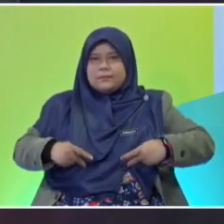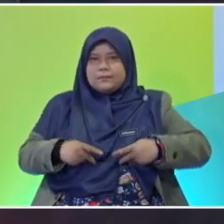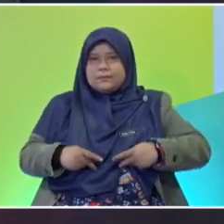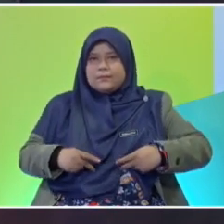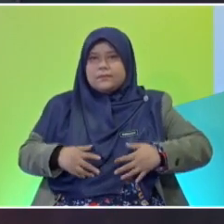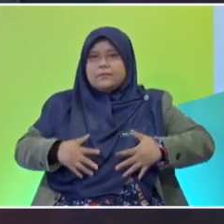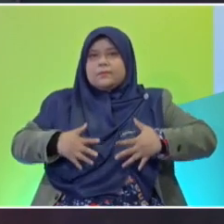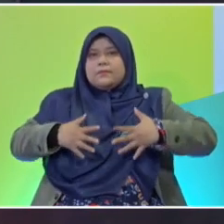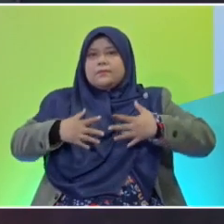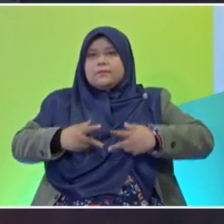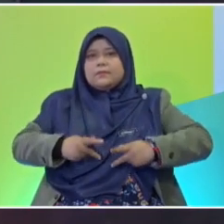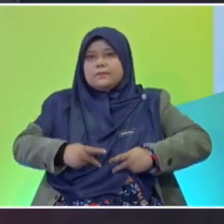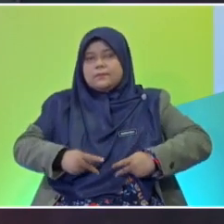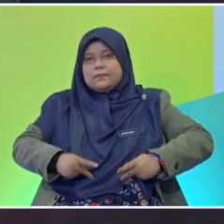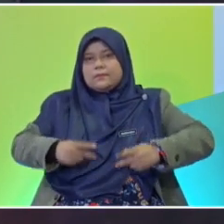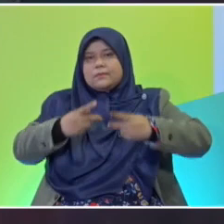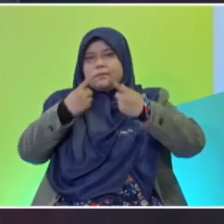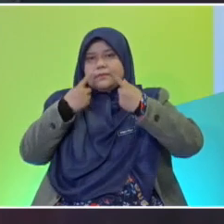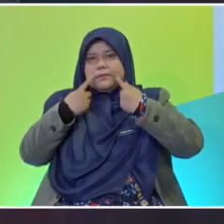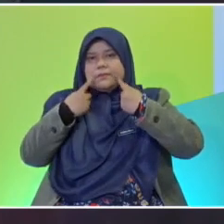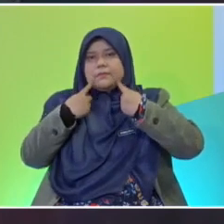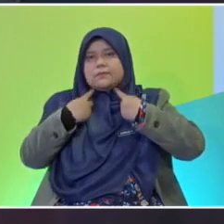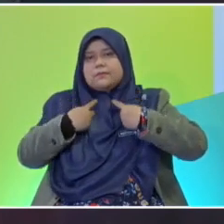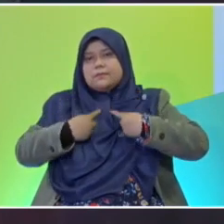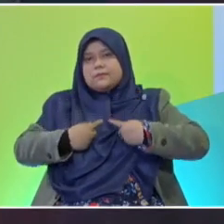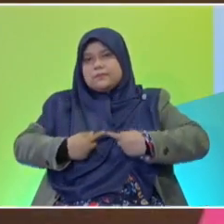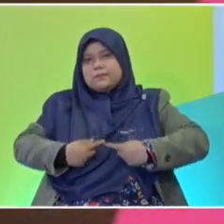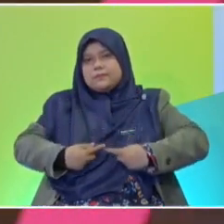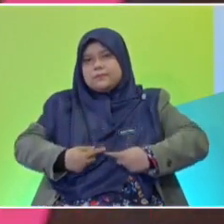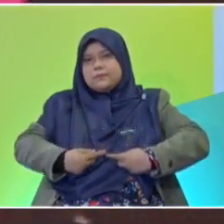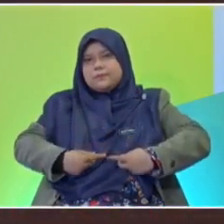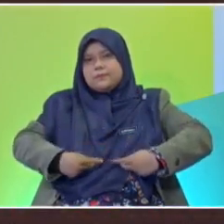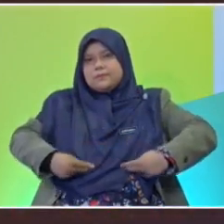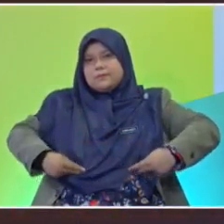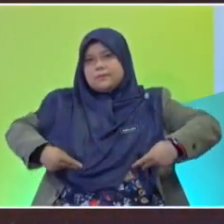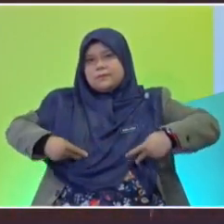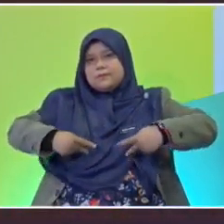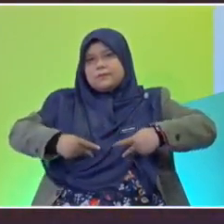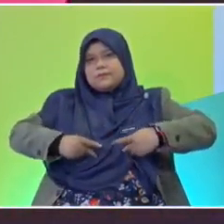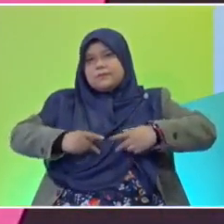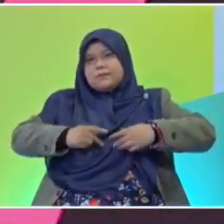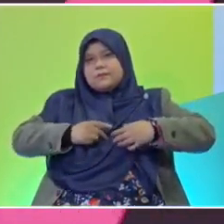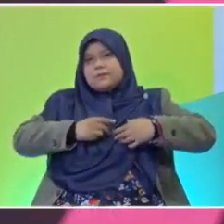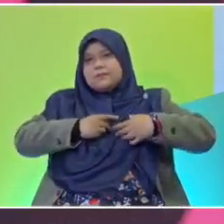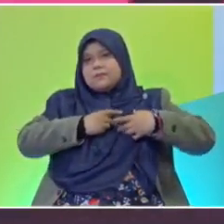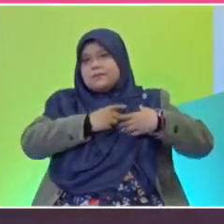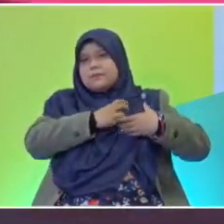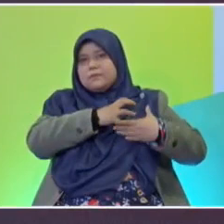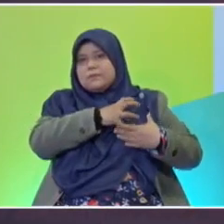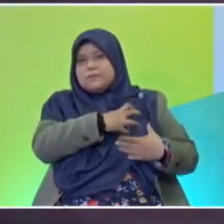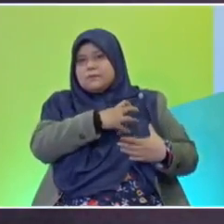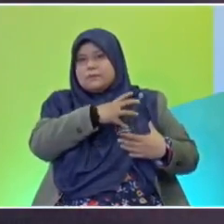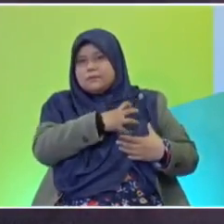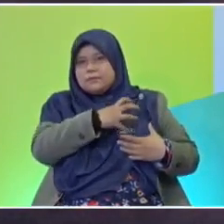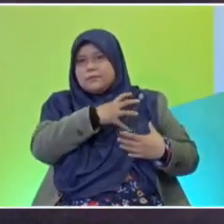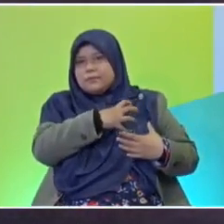breath. Okay, so the oxygen, the blood will carry the oxygen from the lungs and go to the heart. And here at